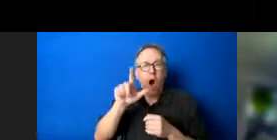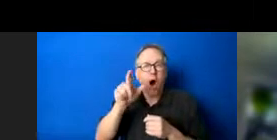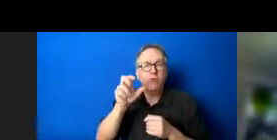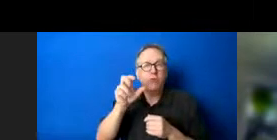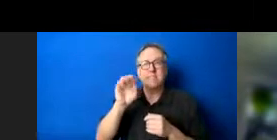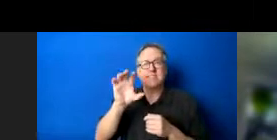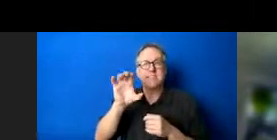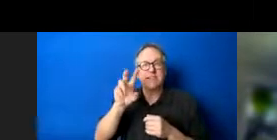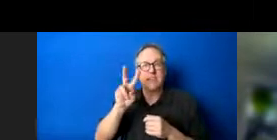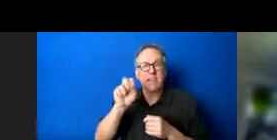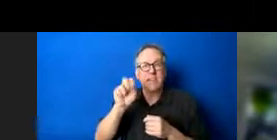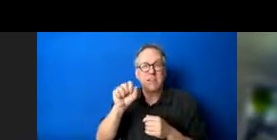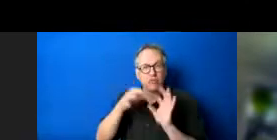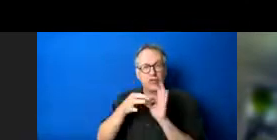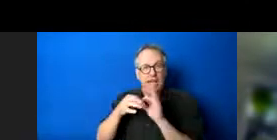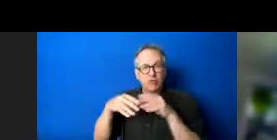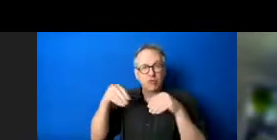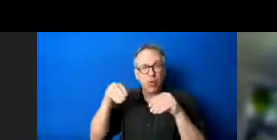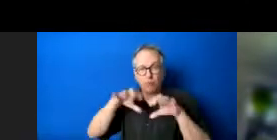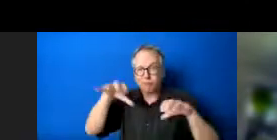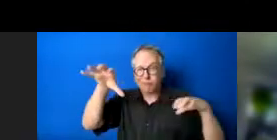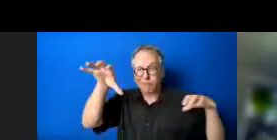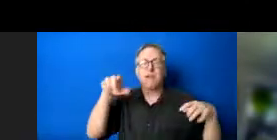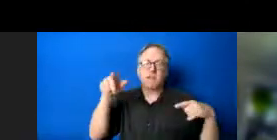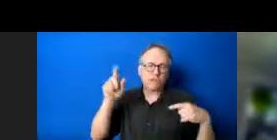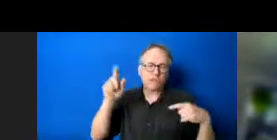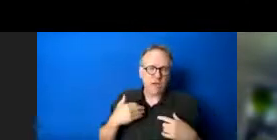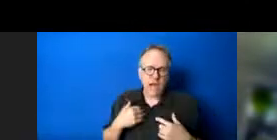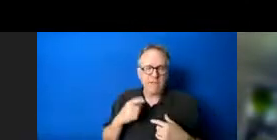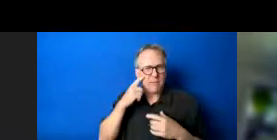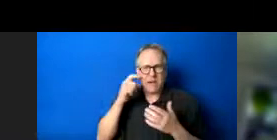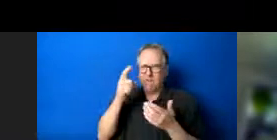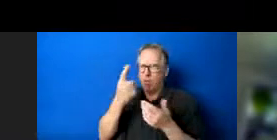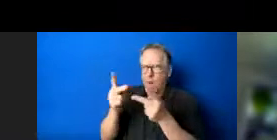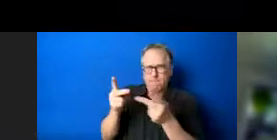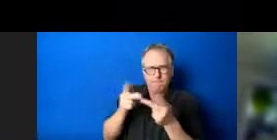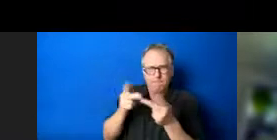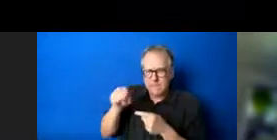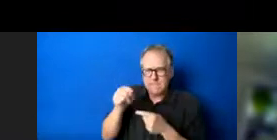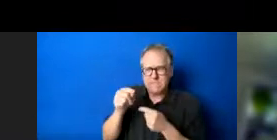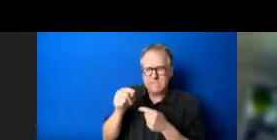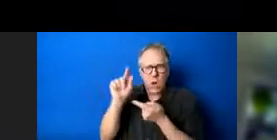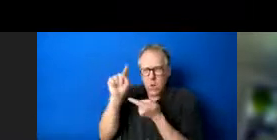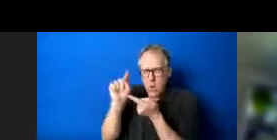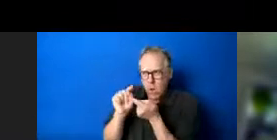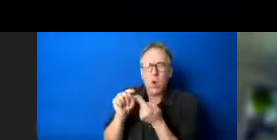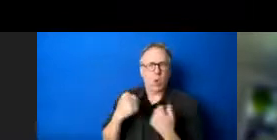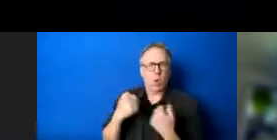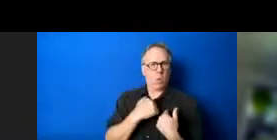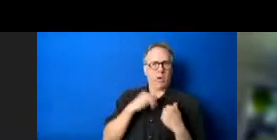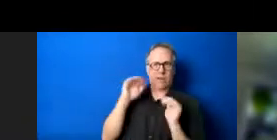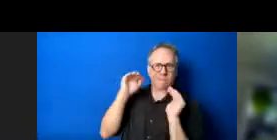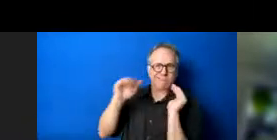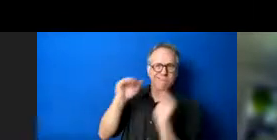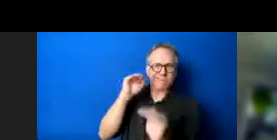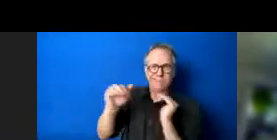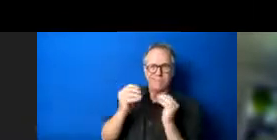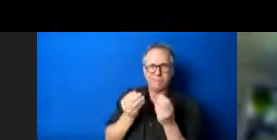CVS, they should all have it. But if you're noticing that one location seems to be pretty low, we can always reach out to them too.